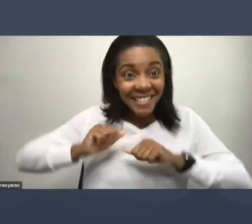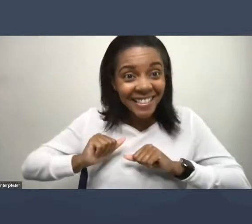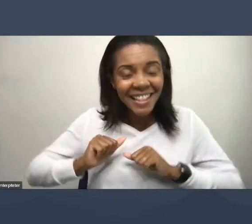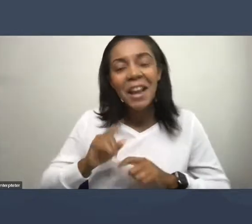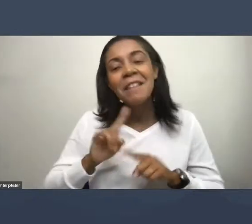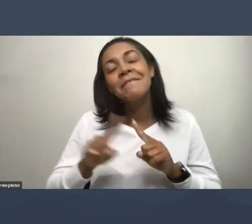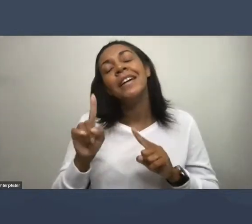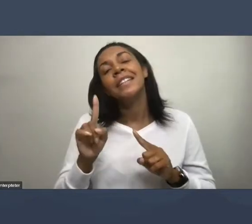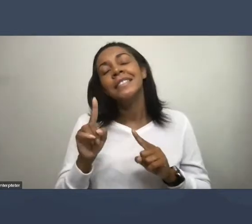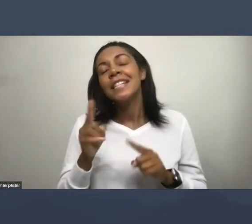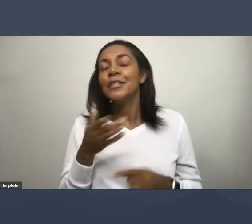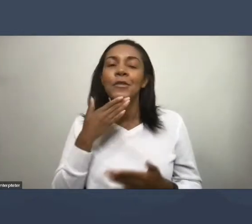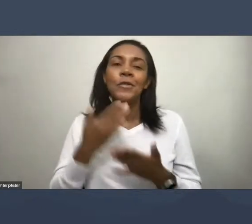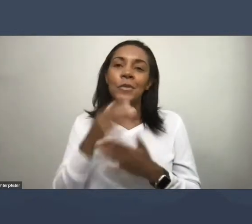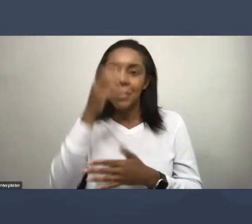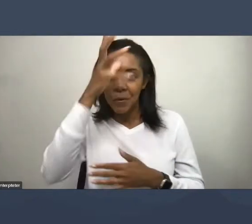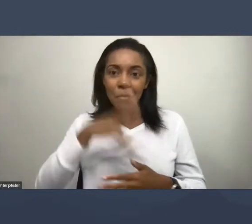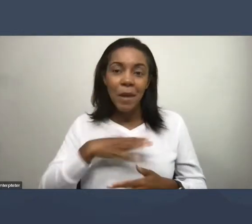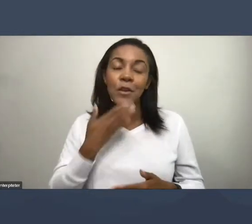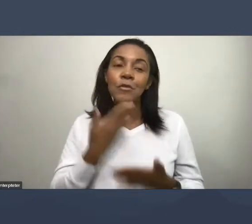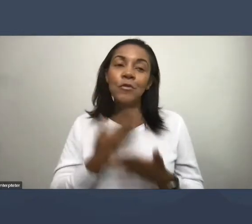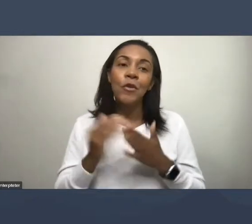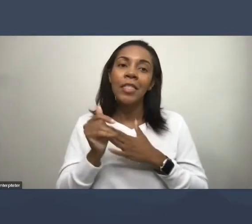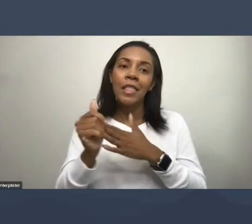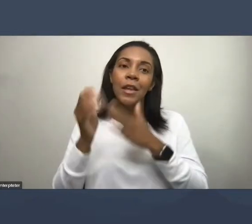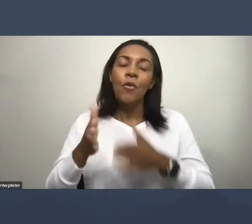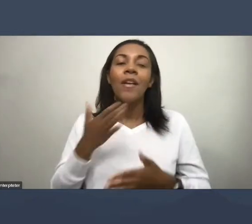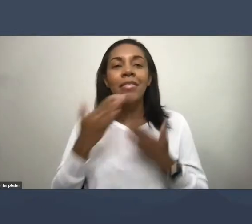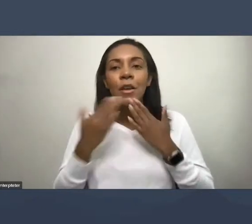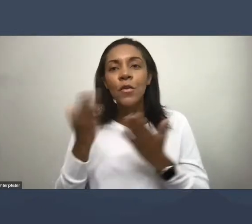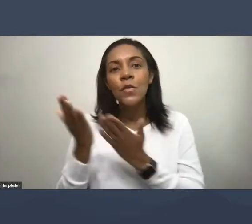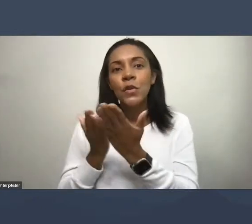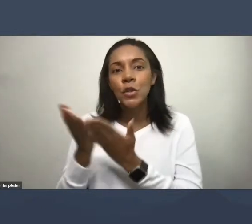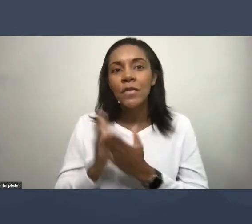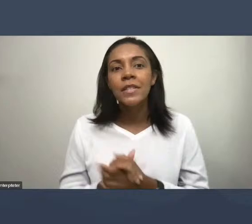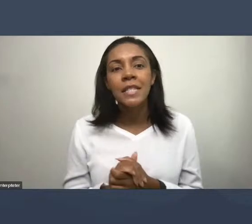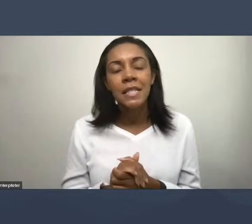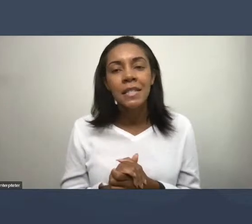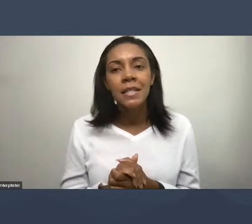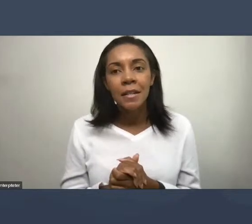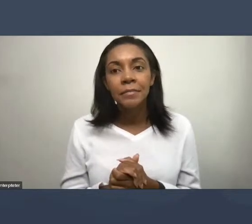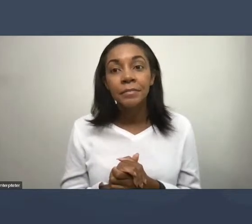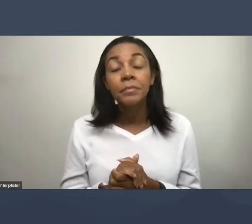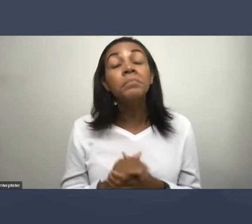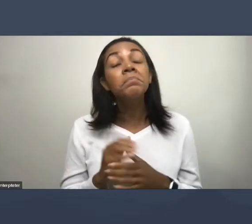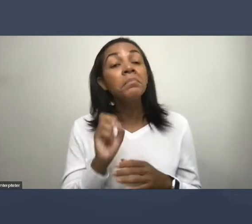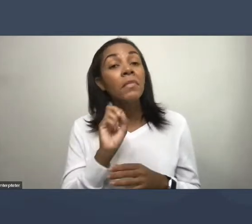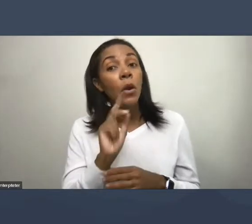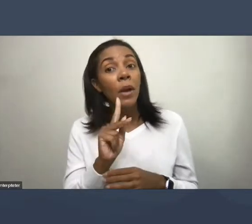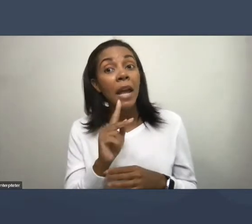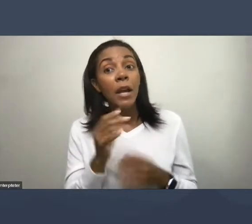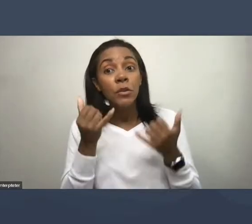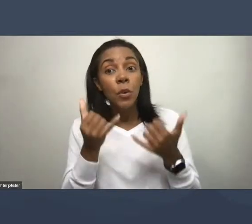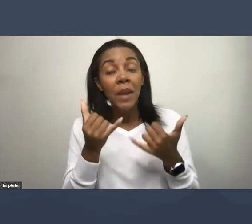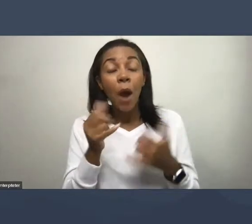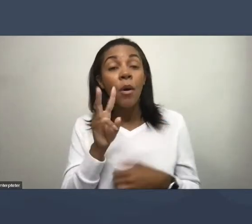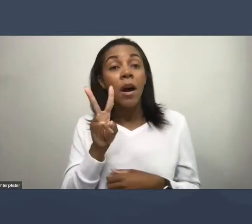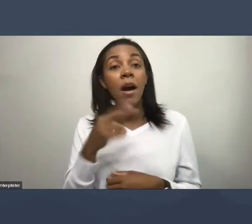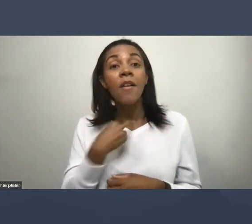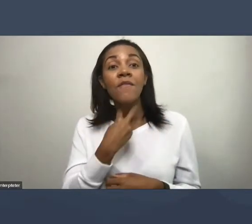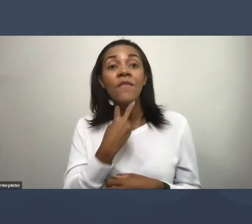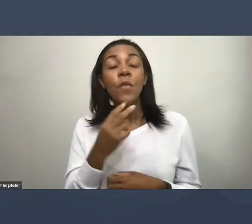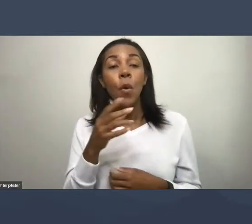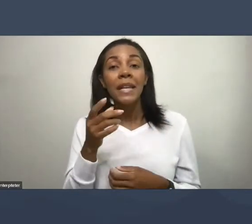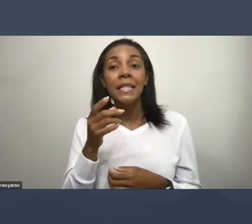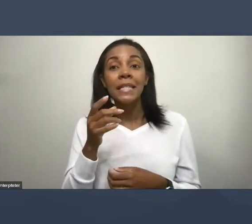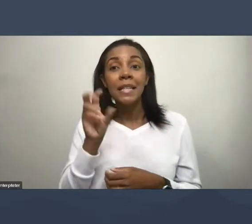is a very good guy, very good leader, and I thank you for your service. All right, colleagues, we'll take this to a voice vote. All those